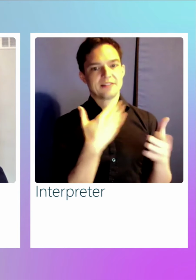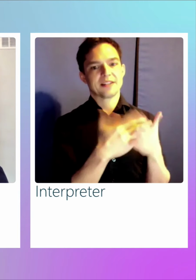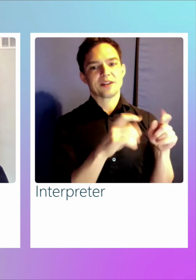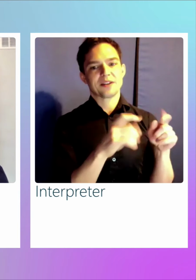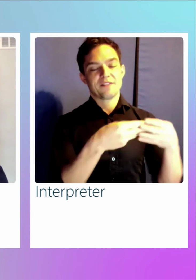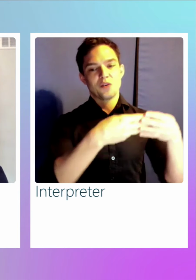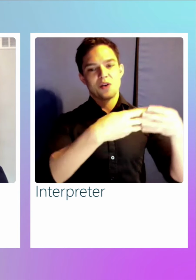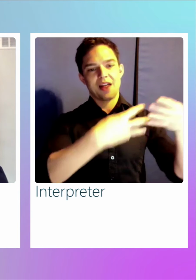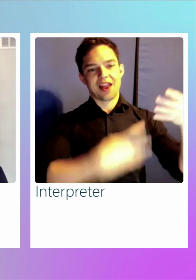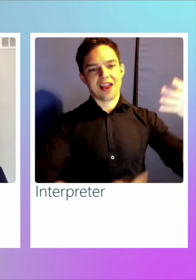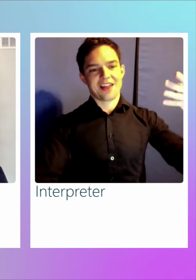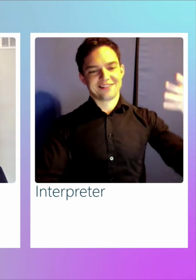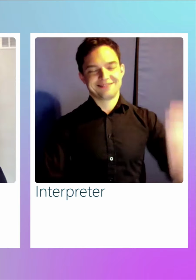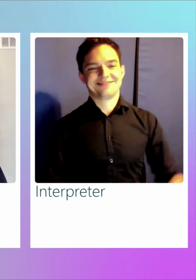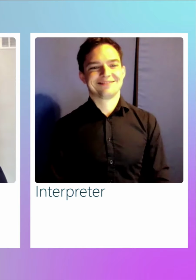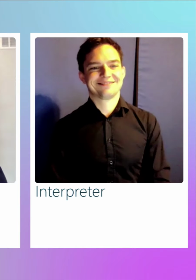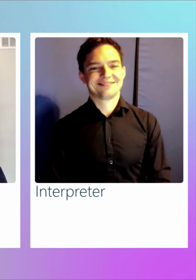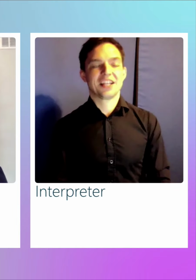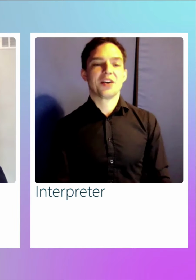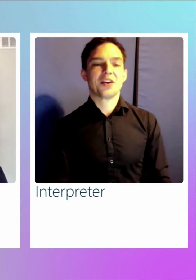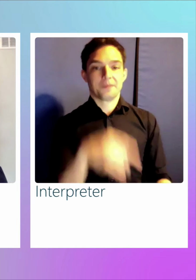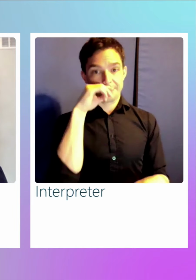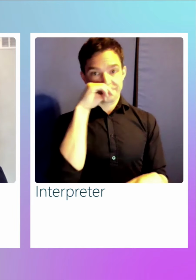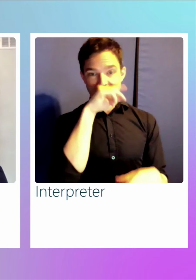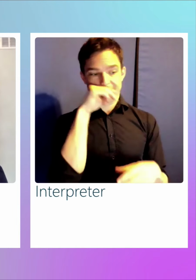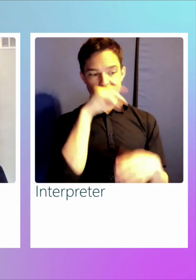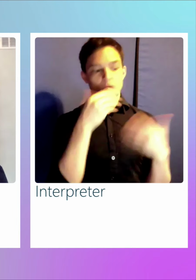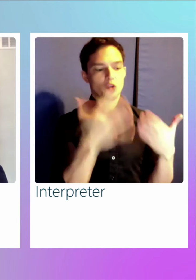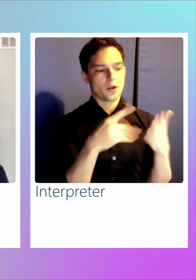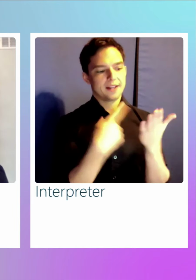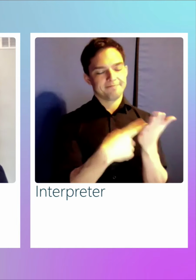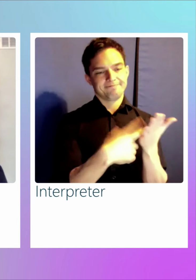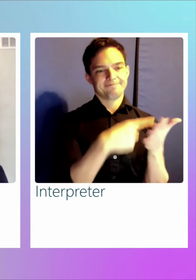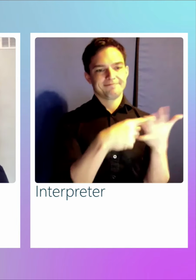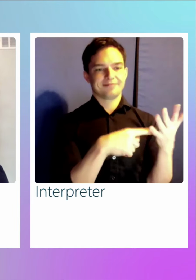few. So let's go ahead and dive into them. Awesome.